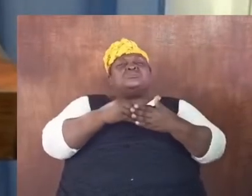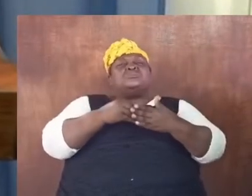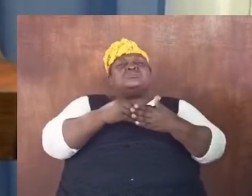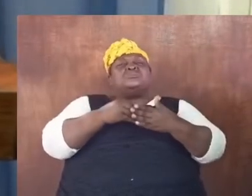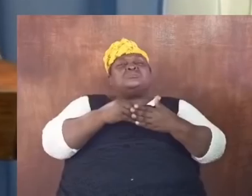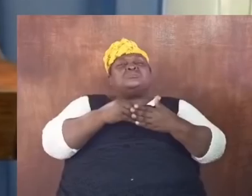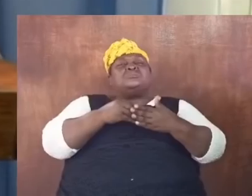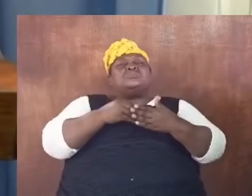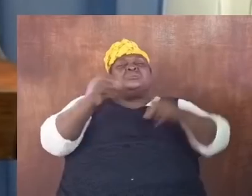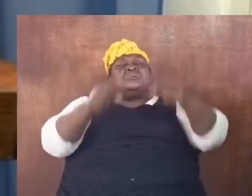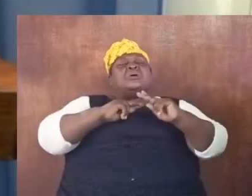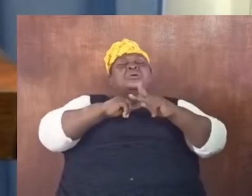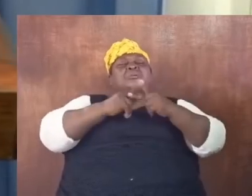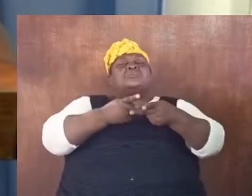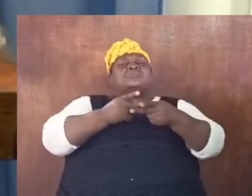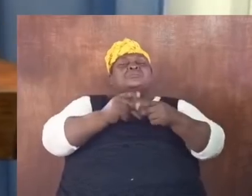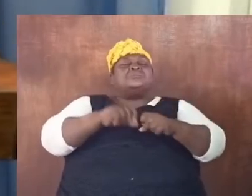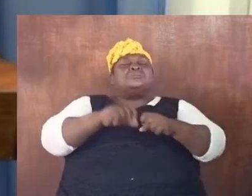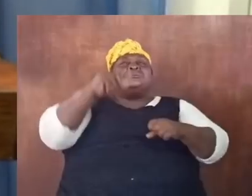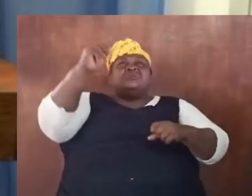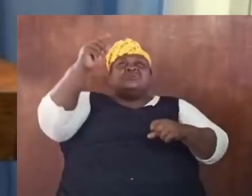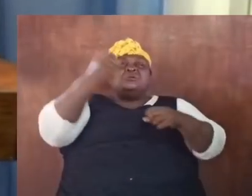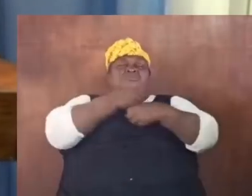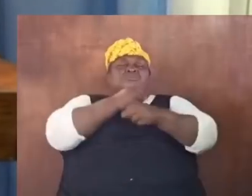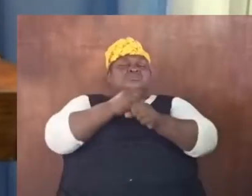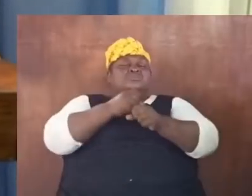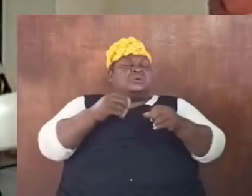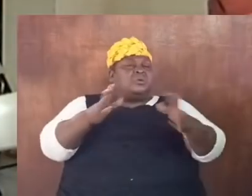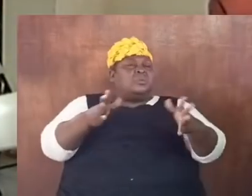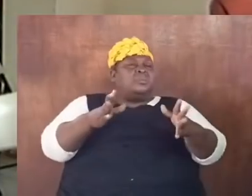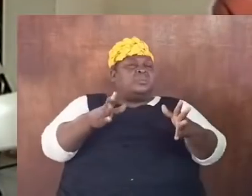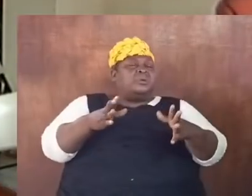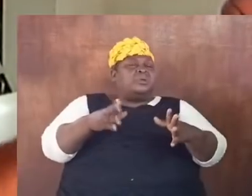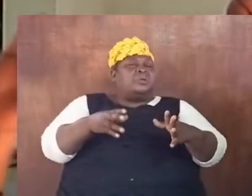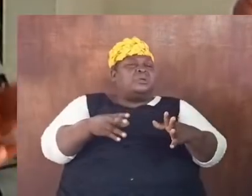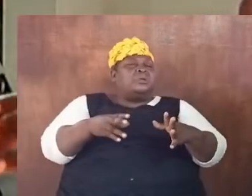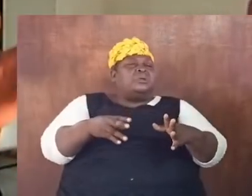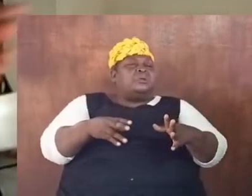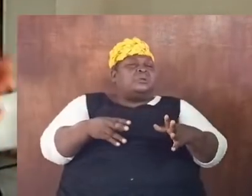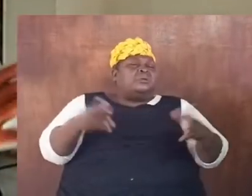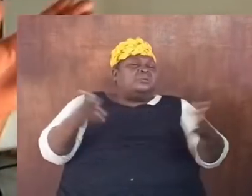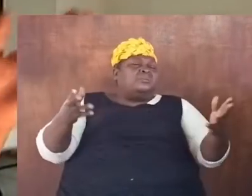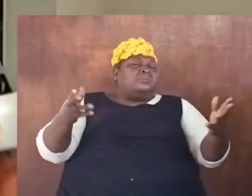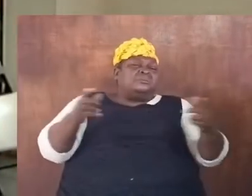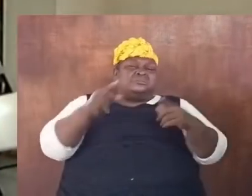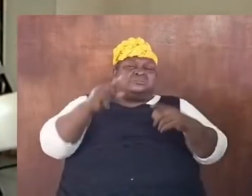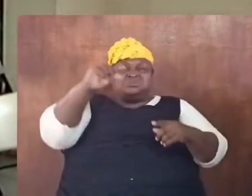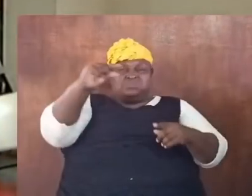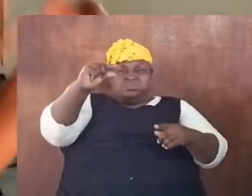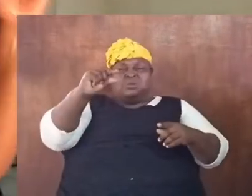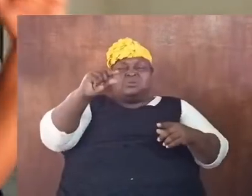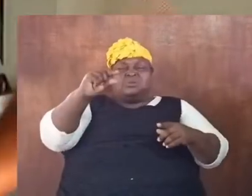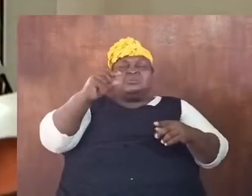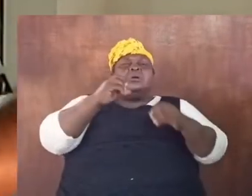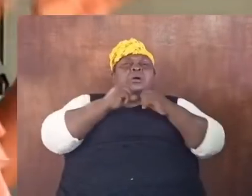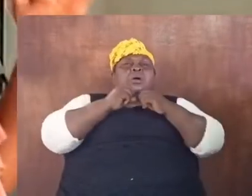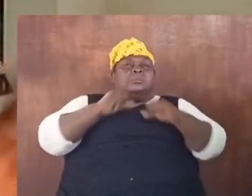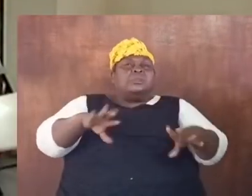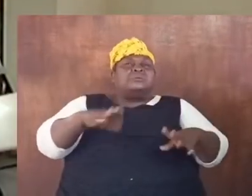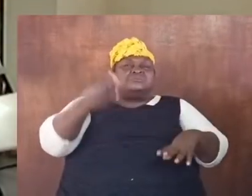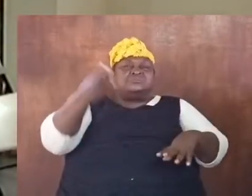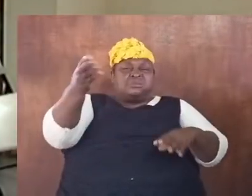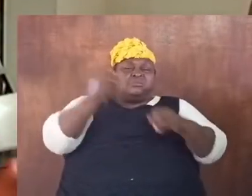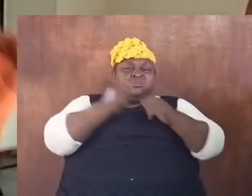that you will make a way. Show us that individual, God, that whatever small it is, we can bless them with, Lord